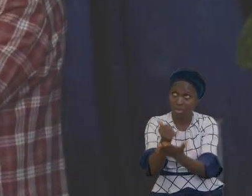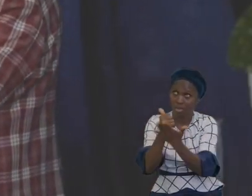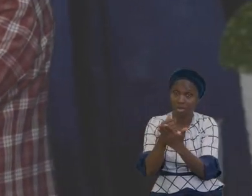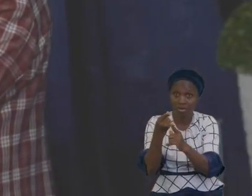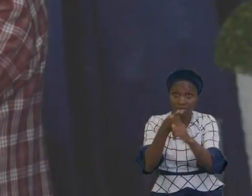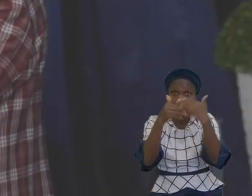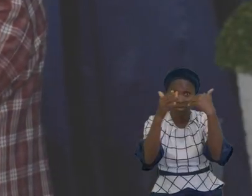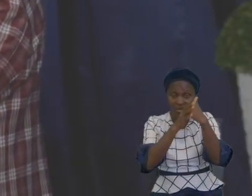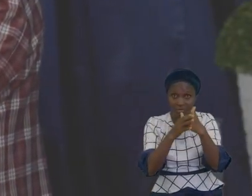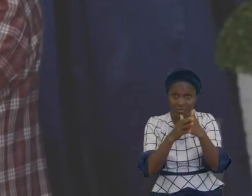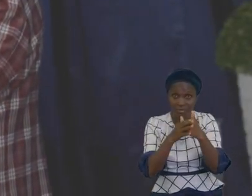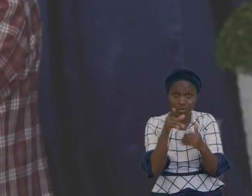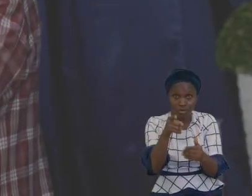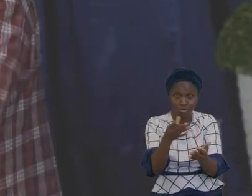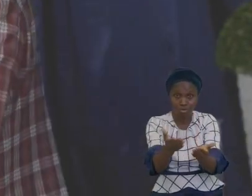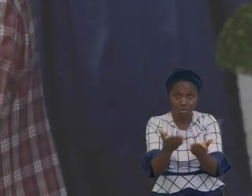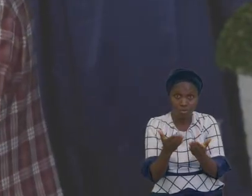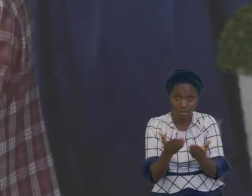you up